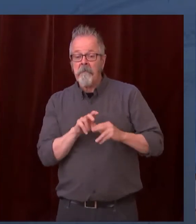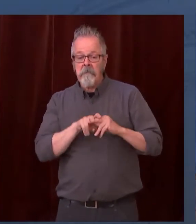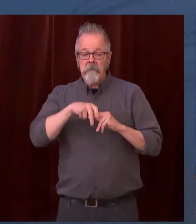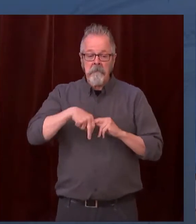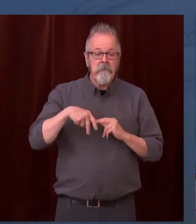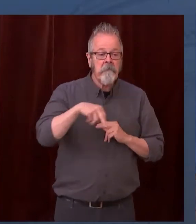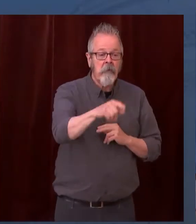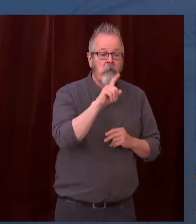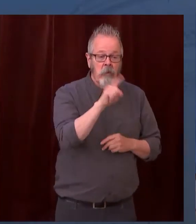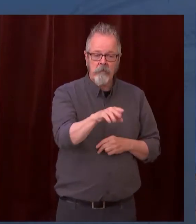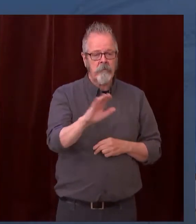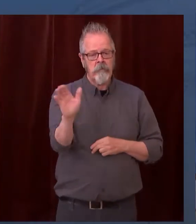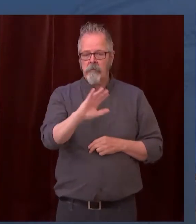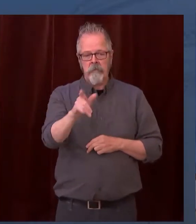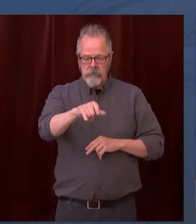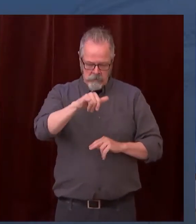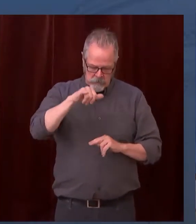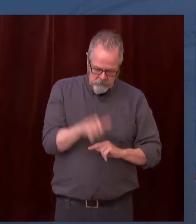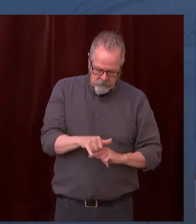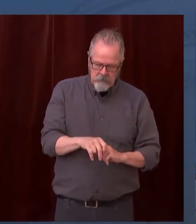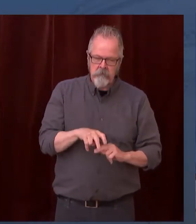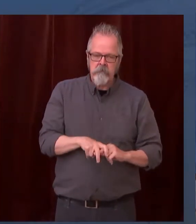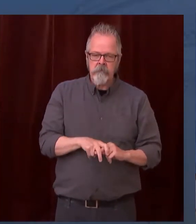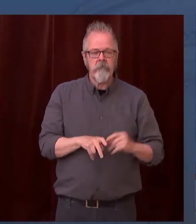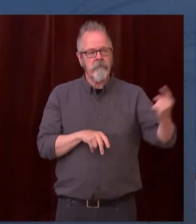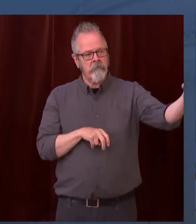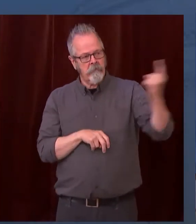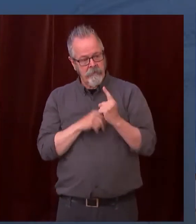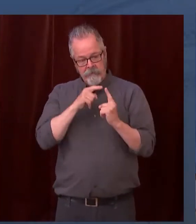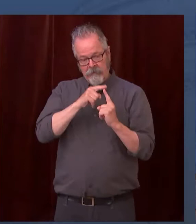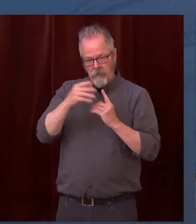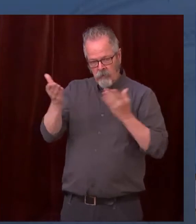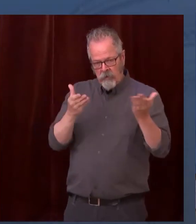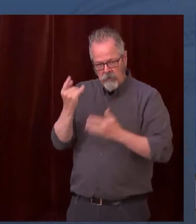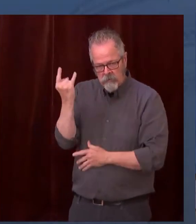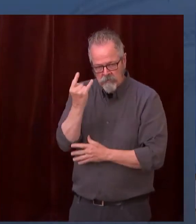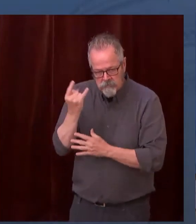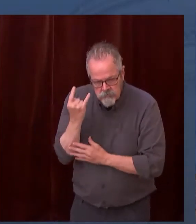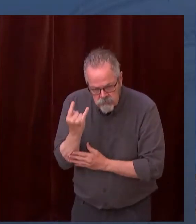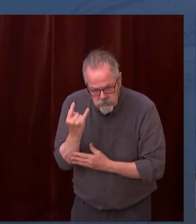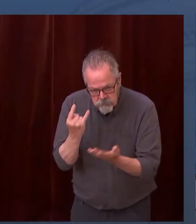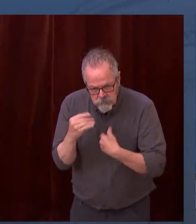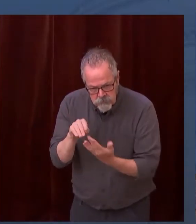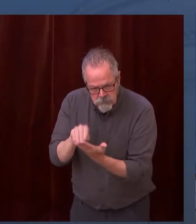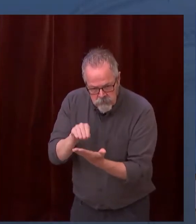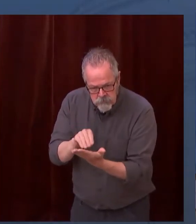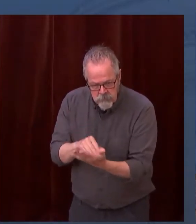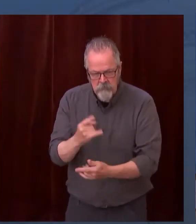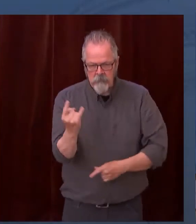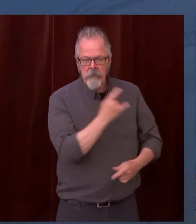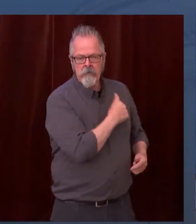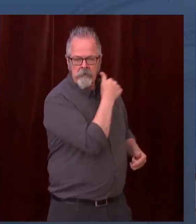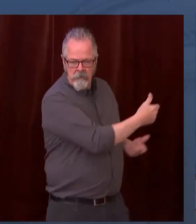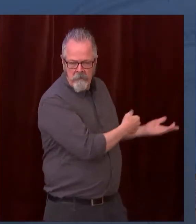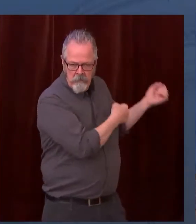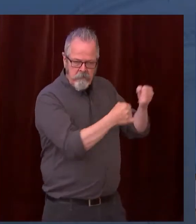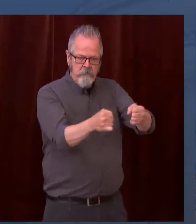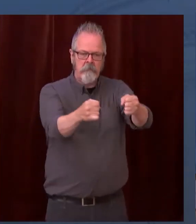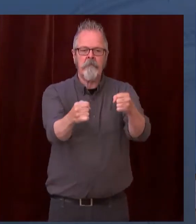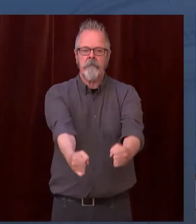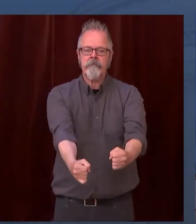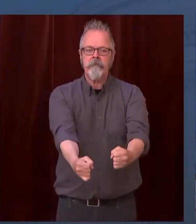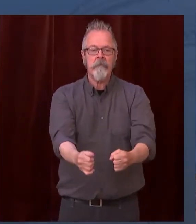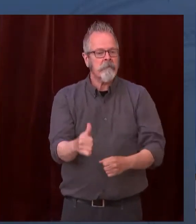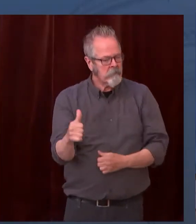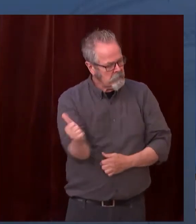And we know that other states, unfortunately, who have not done some of these things, have had to close their